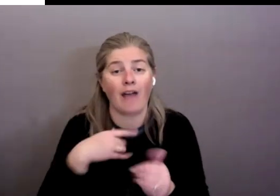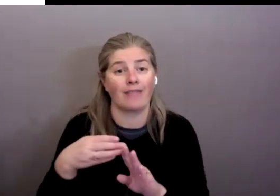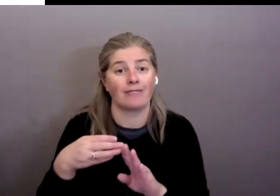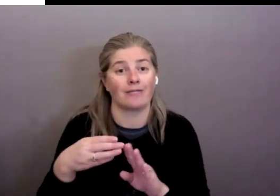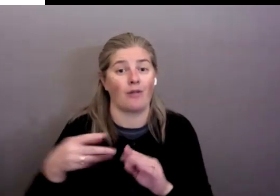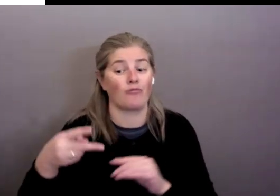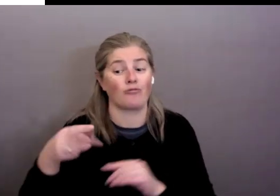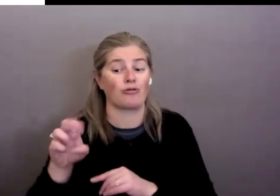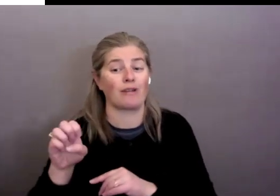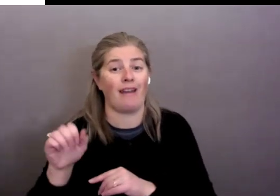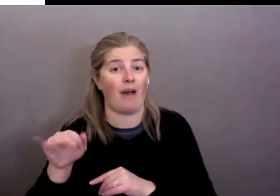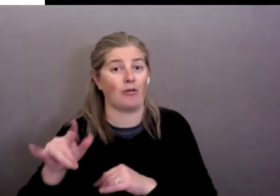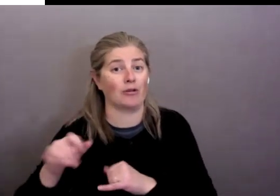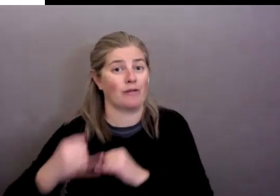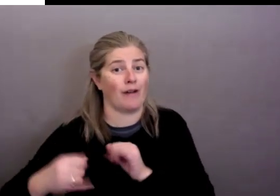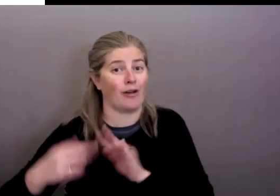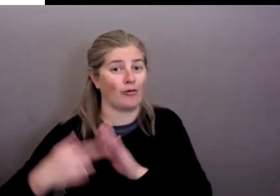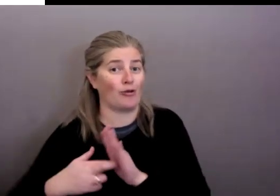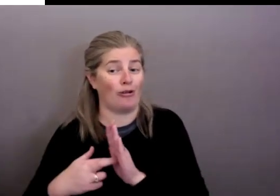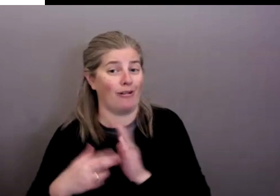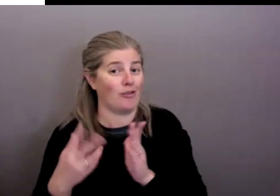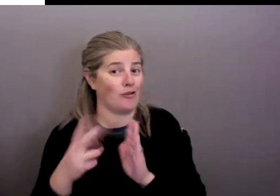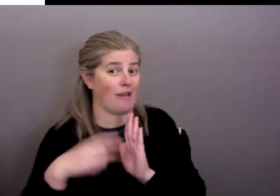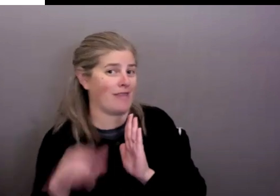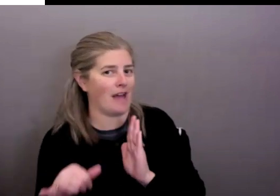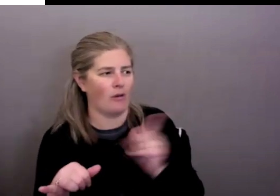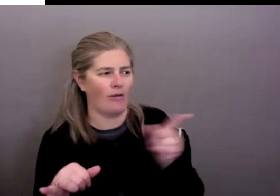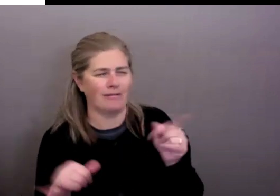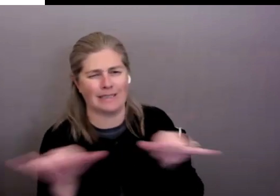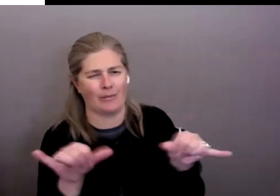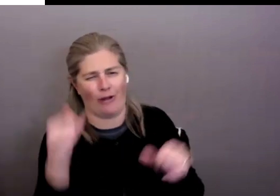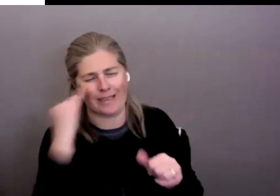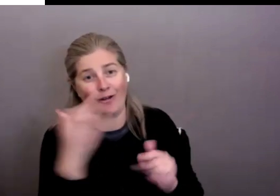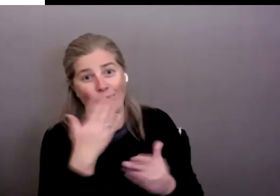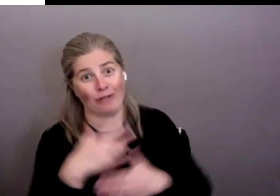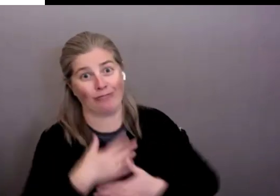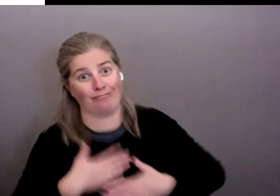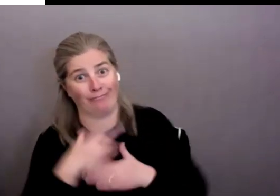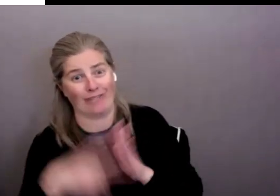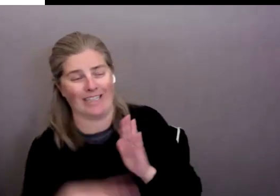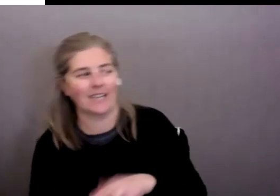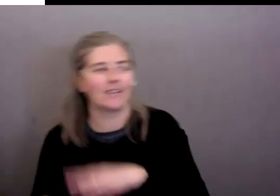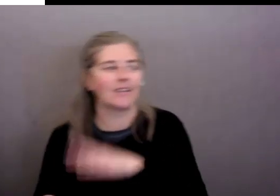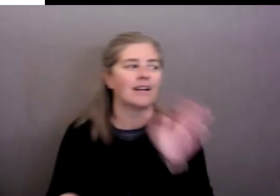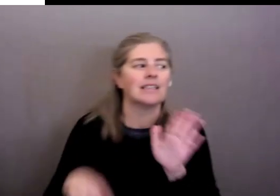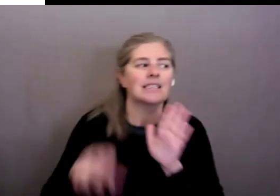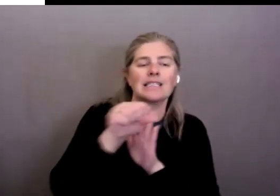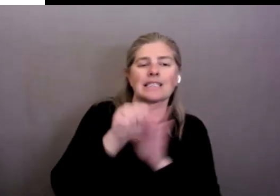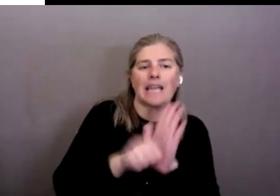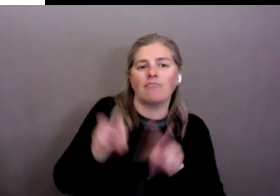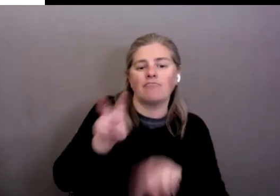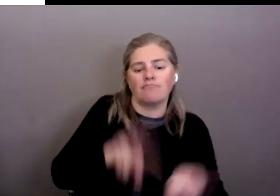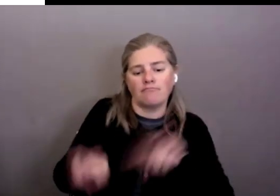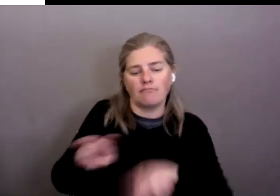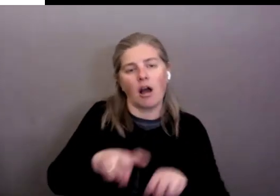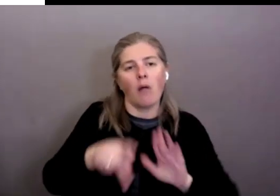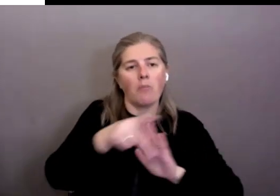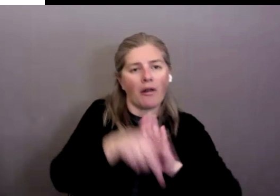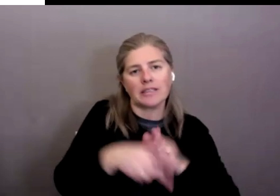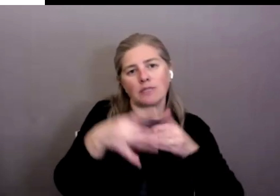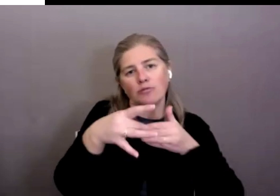reading, this should all be familiar. State unit on aging oversight policies and procedures should be